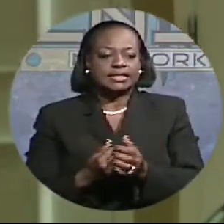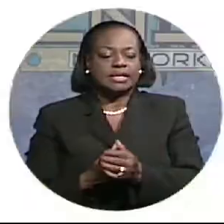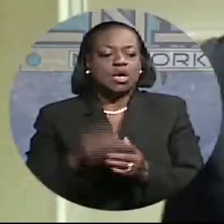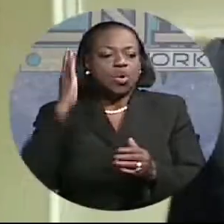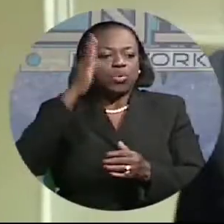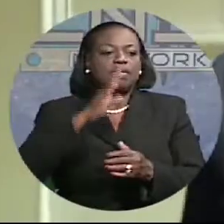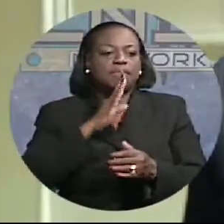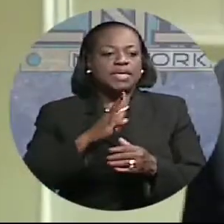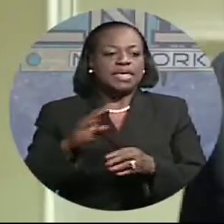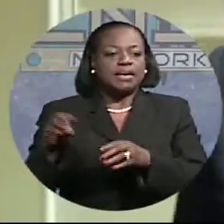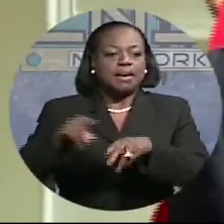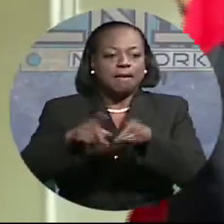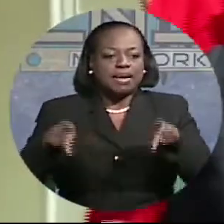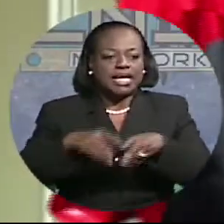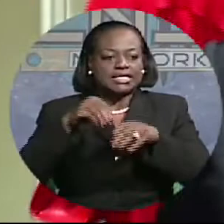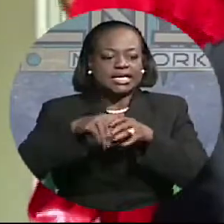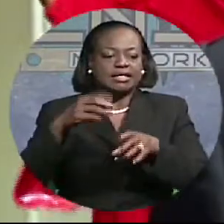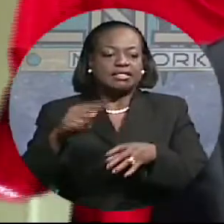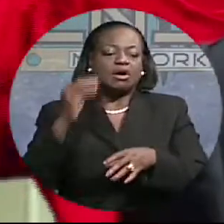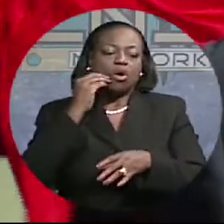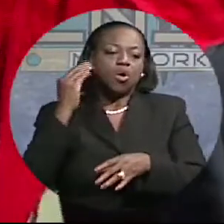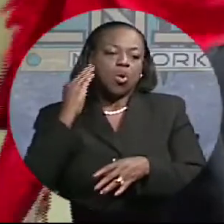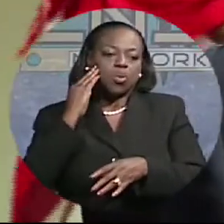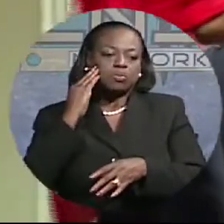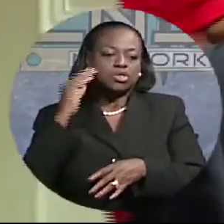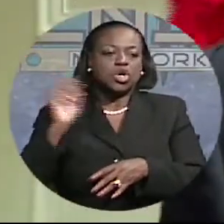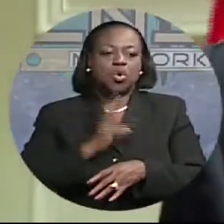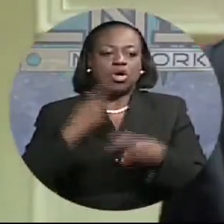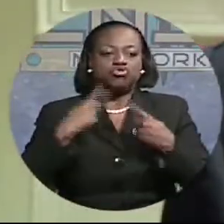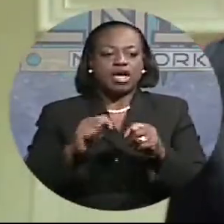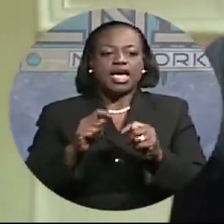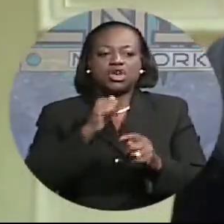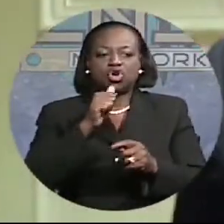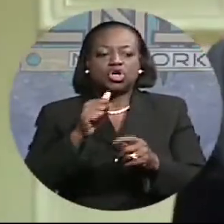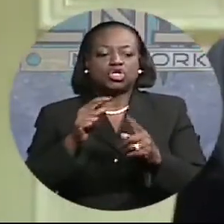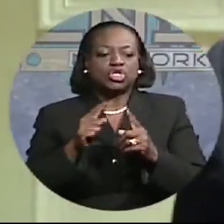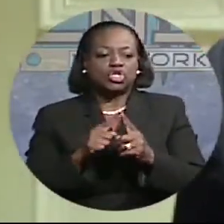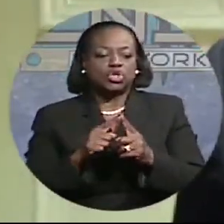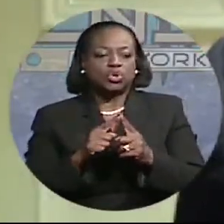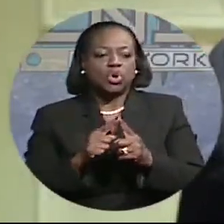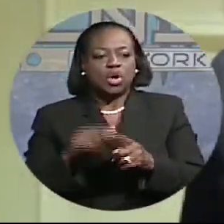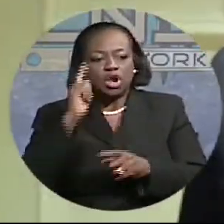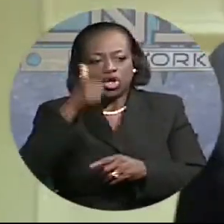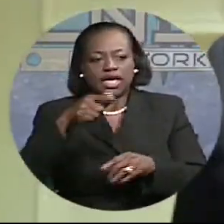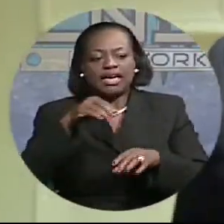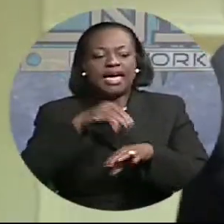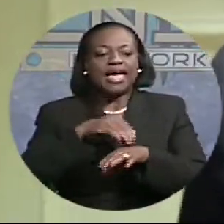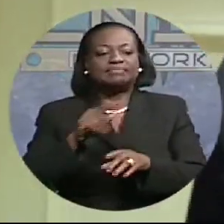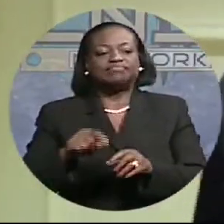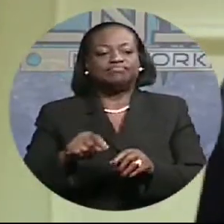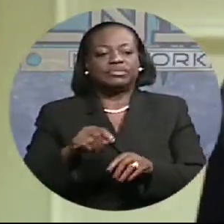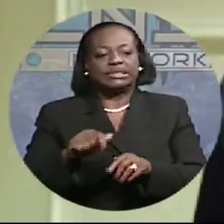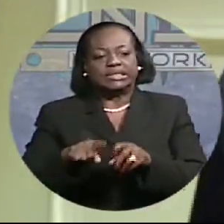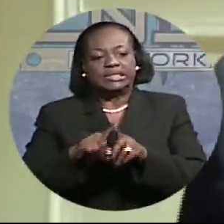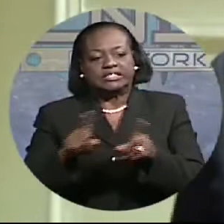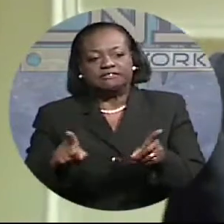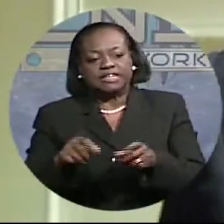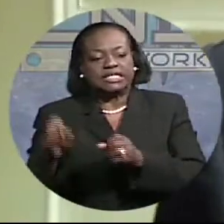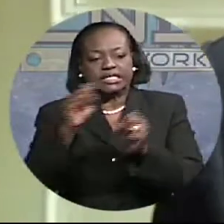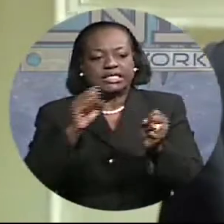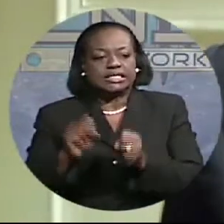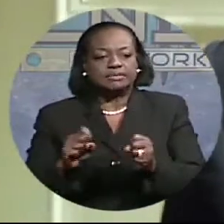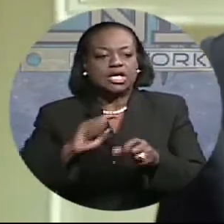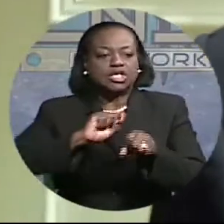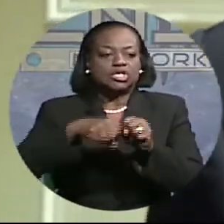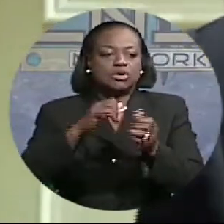those homes. We're trying not to. I mean, and that's why we're looking at different construction systems, so that we're still going to be able to offer the home at the traditional prices that we've